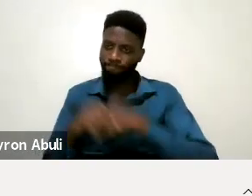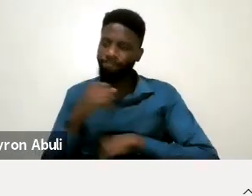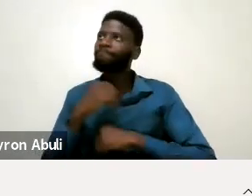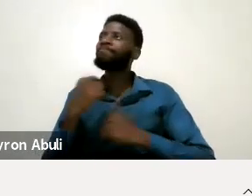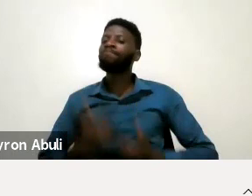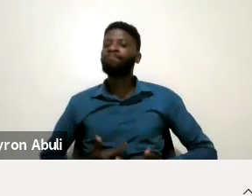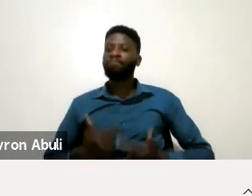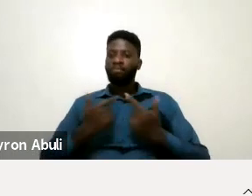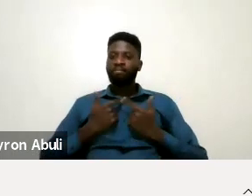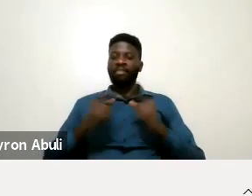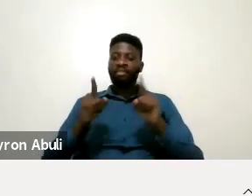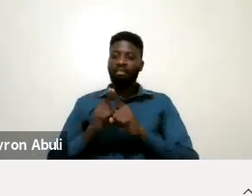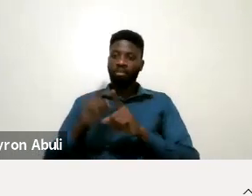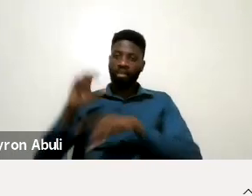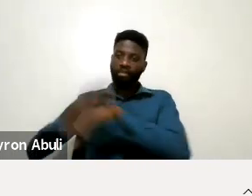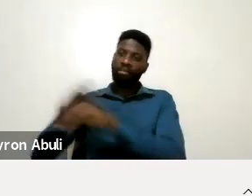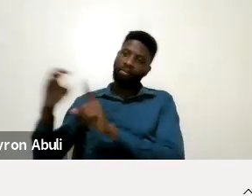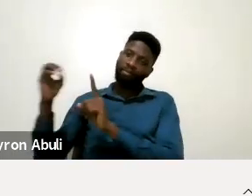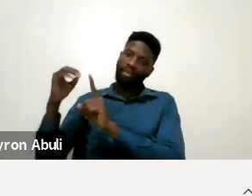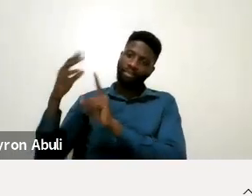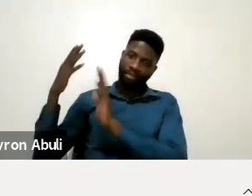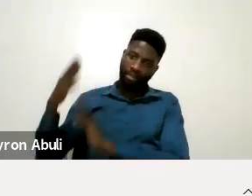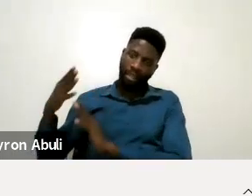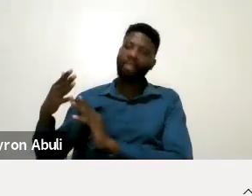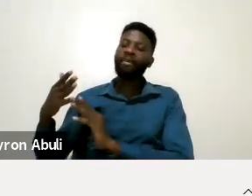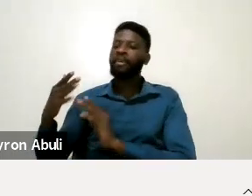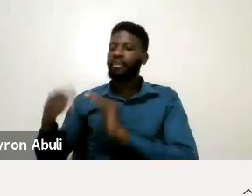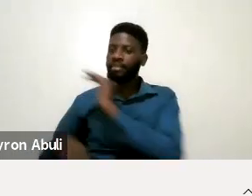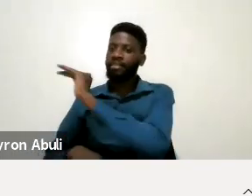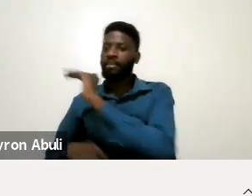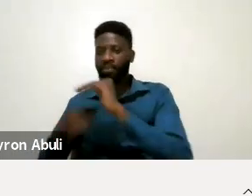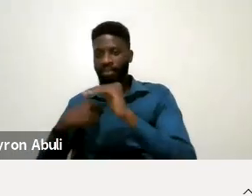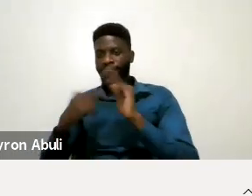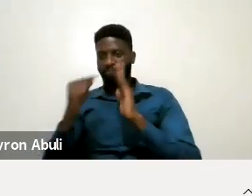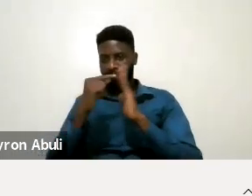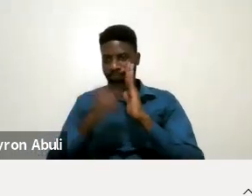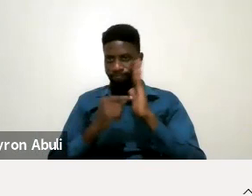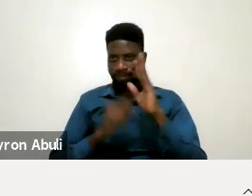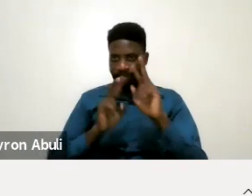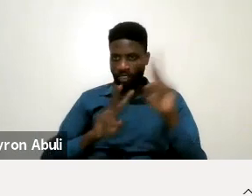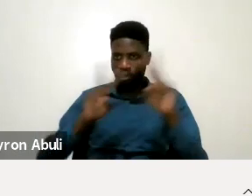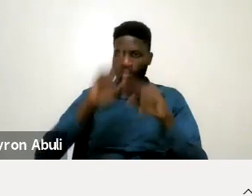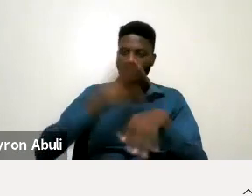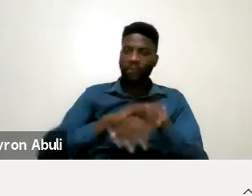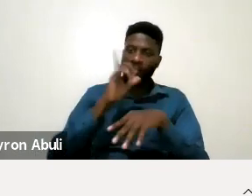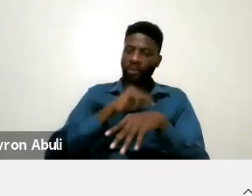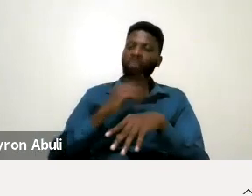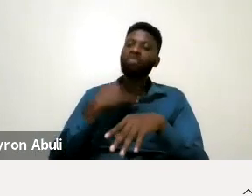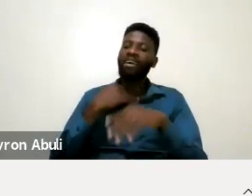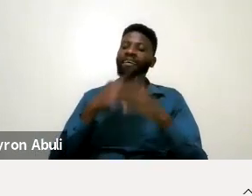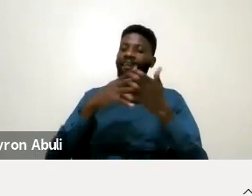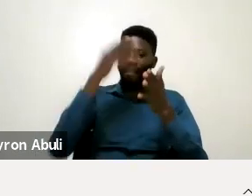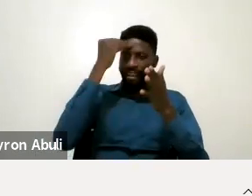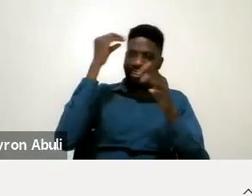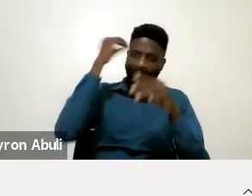even get a mentor and just tell them that I have identified these values and I want to inculcate them in myself. And I want you to give me